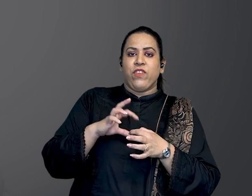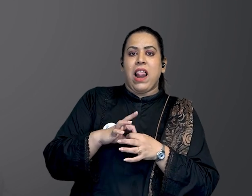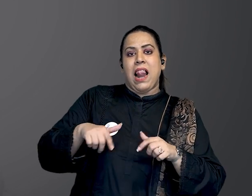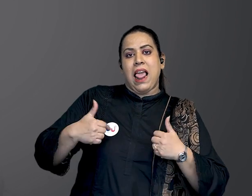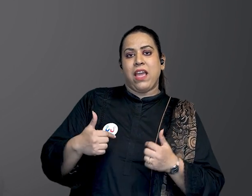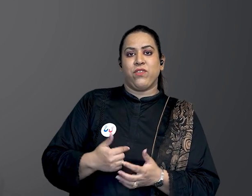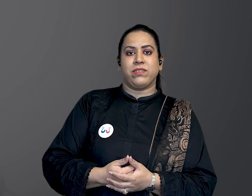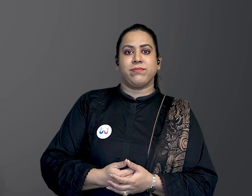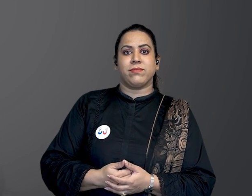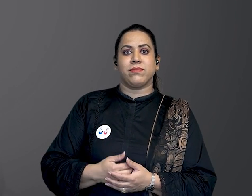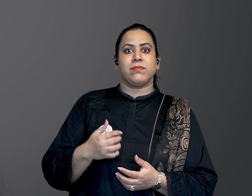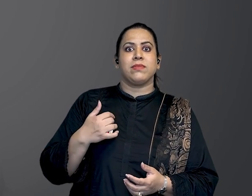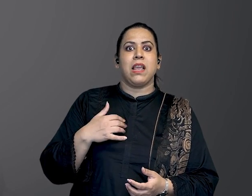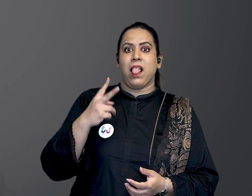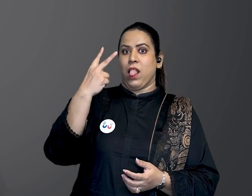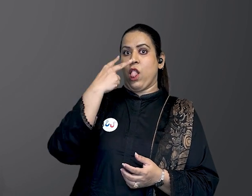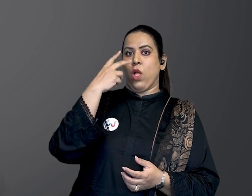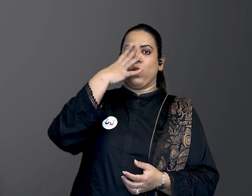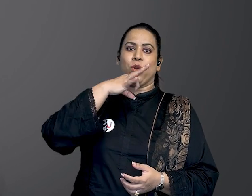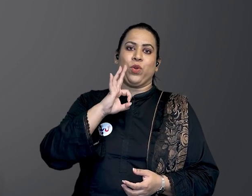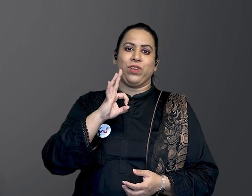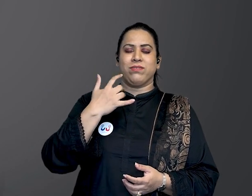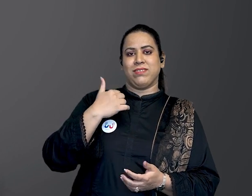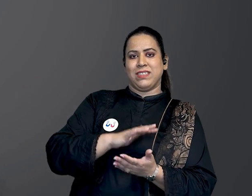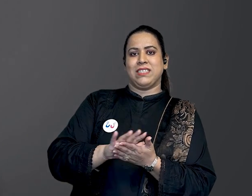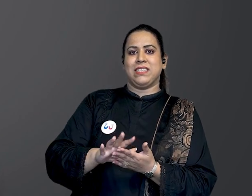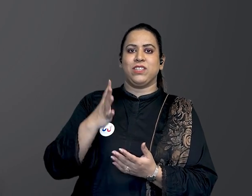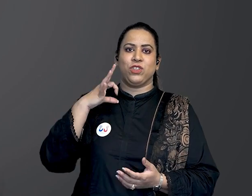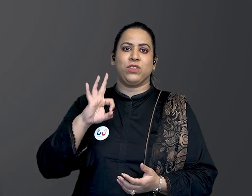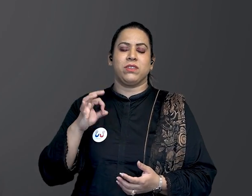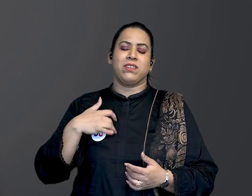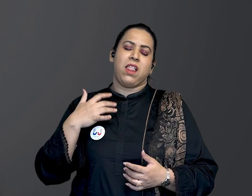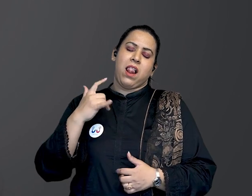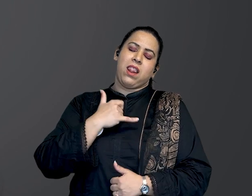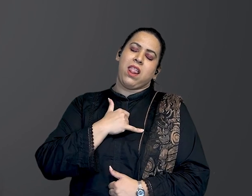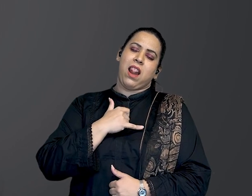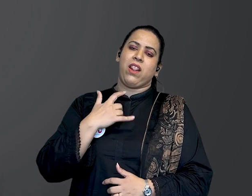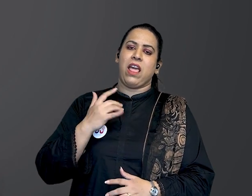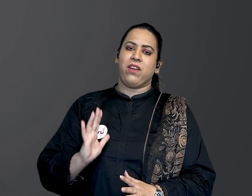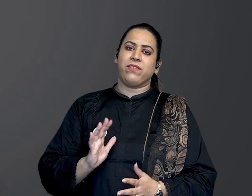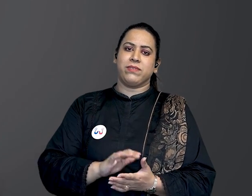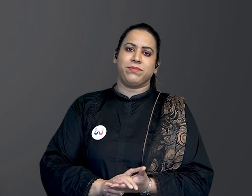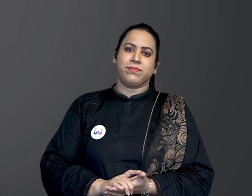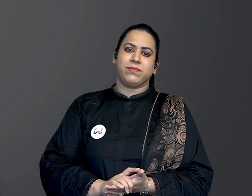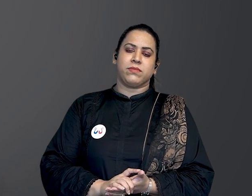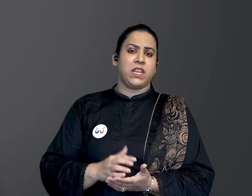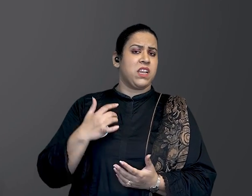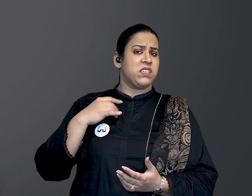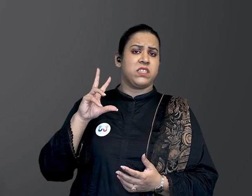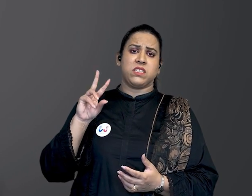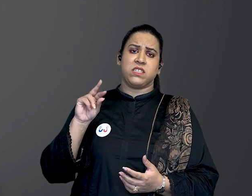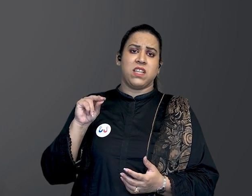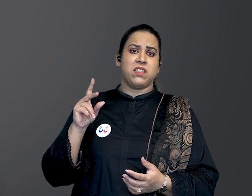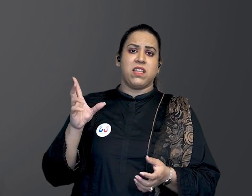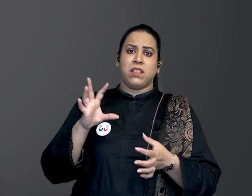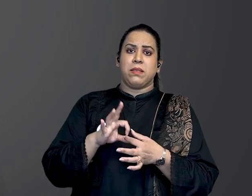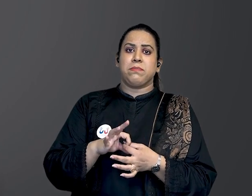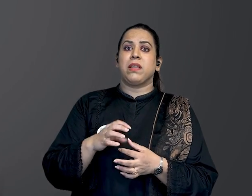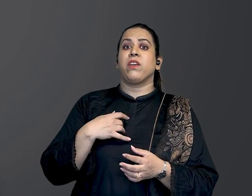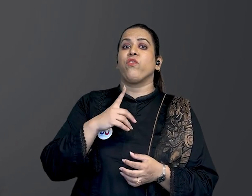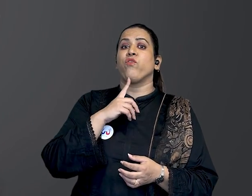love ourselves, understand what we want and why we want it, and get a very good regimen of how to do